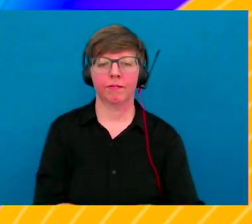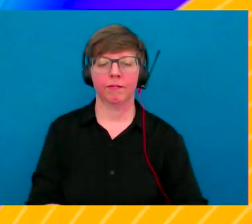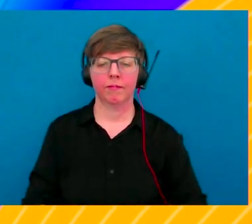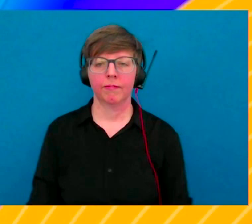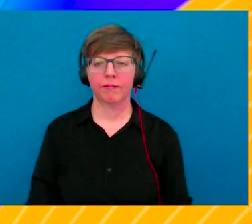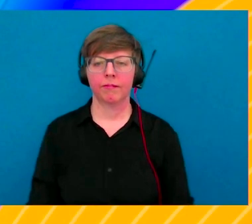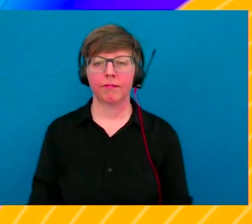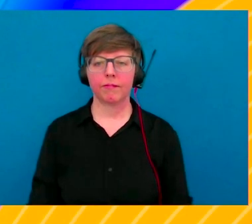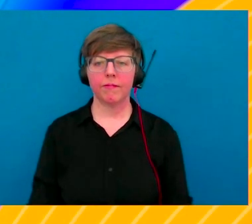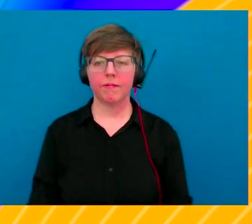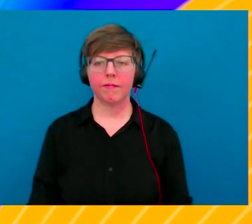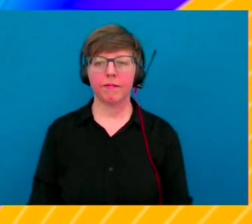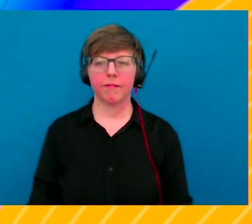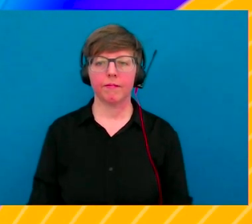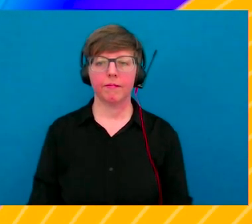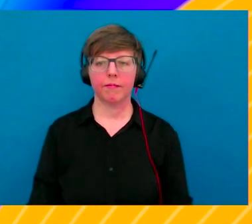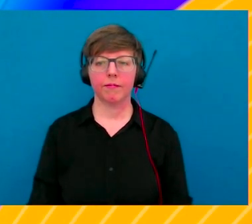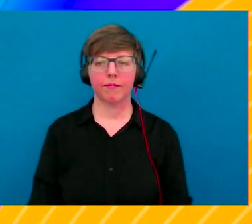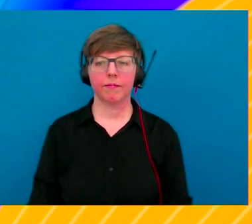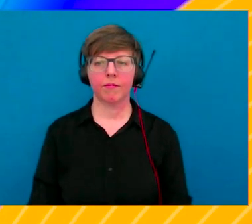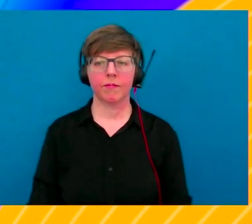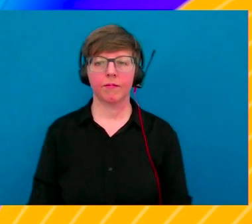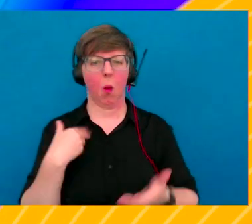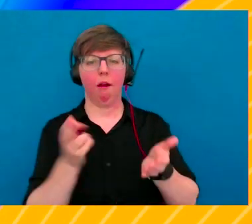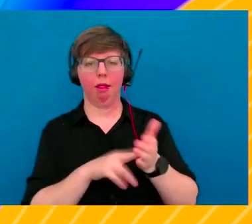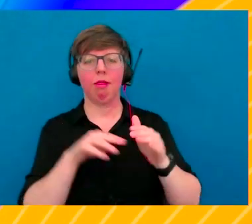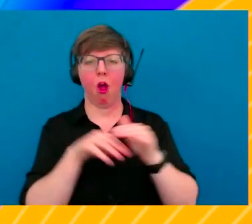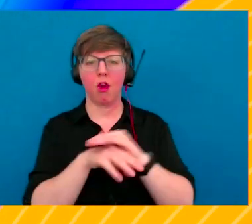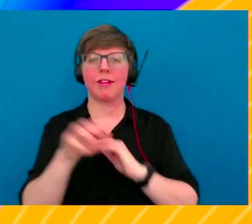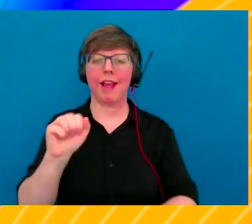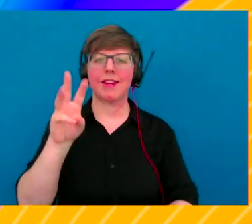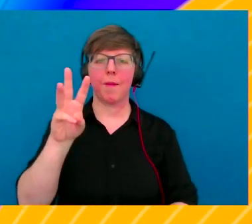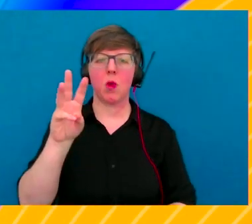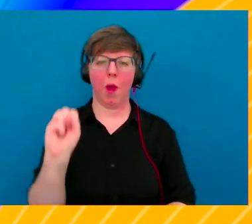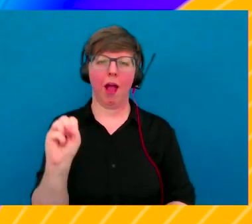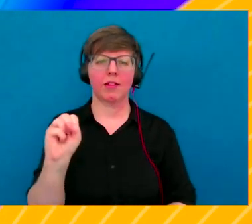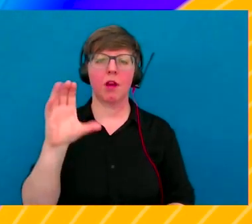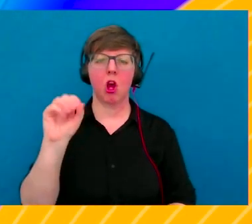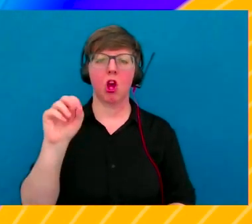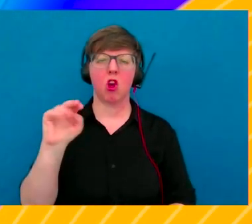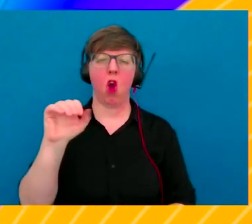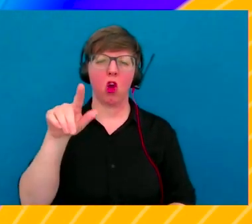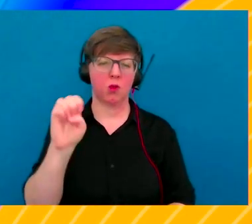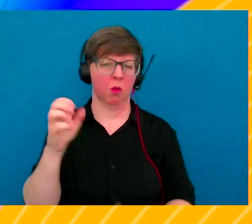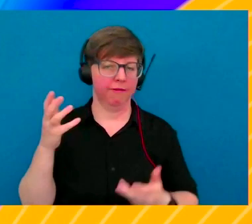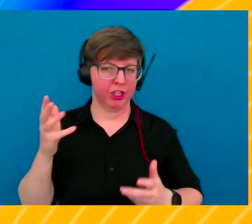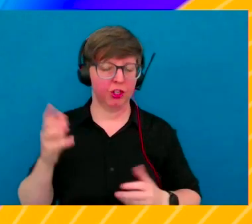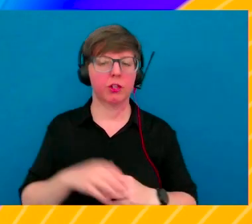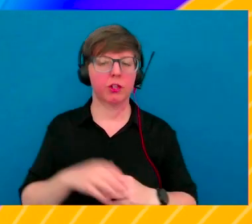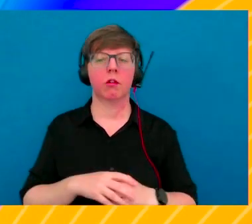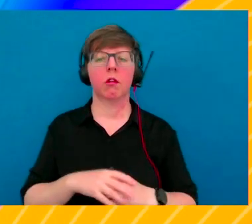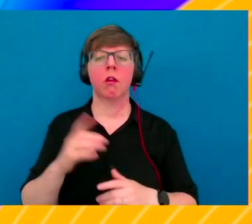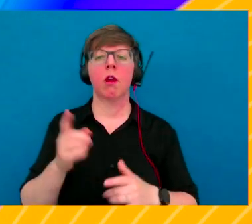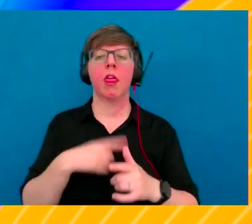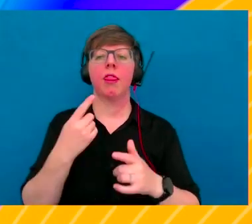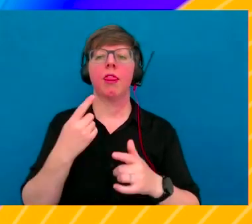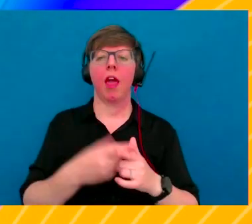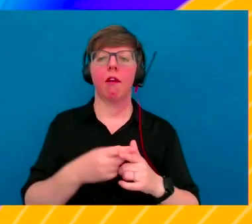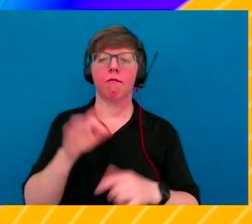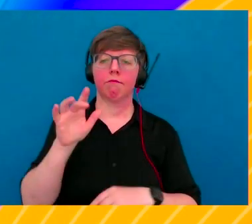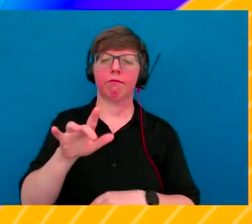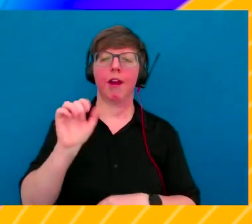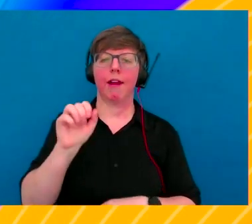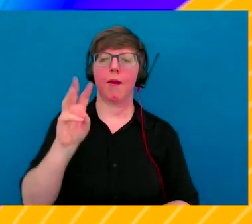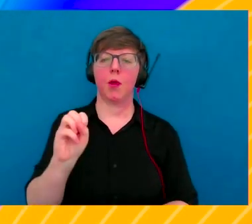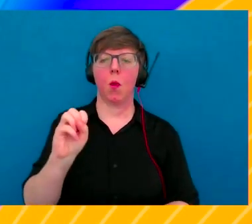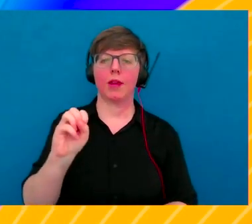So I've already logged into AWS console, and I navigated to the AWS Glue DataBrew landing